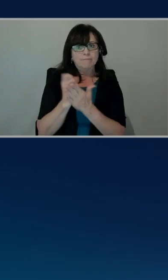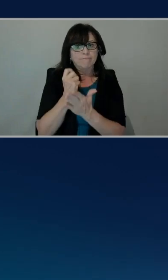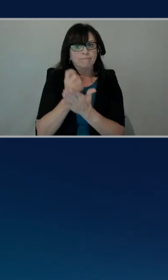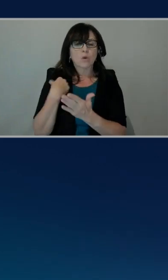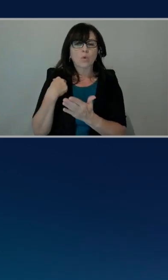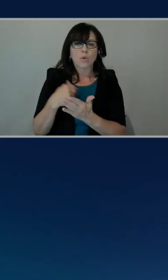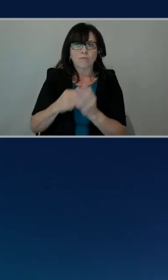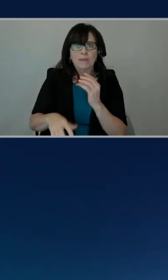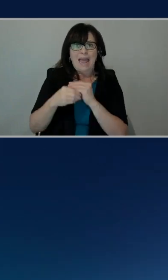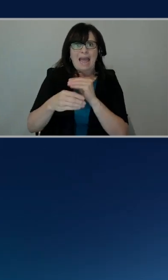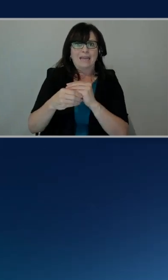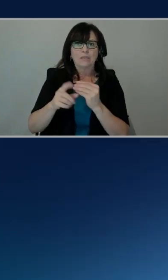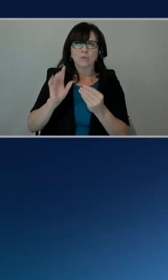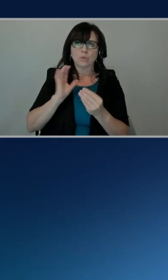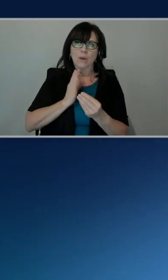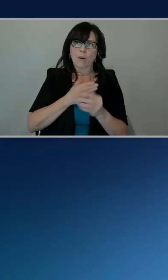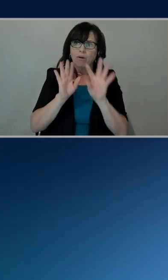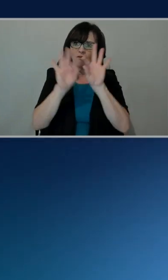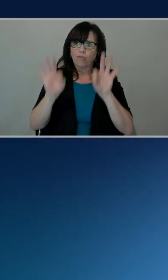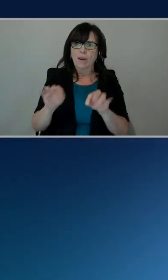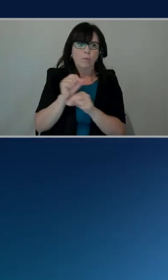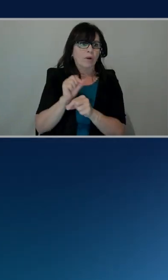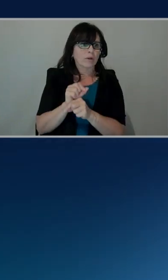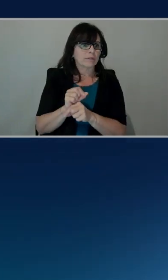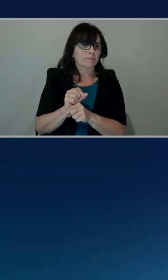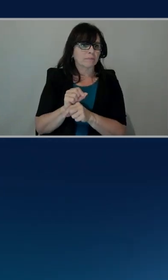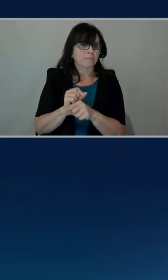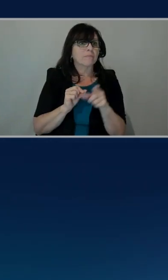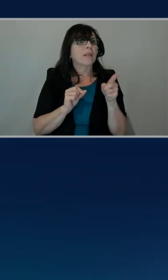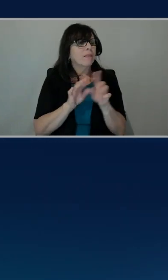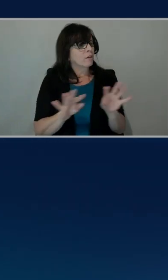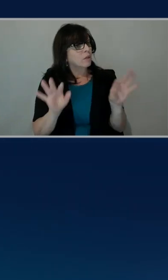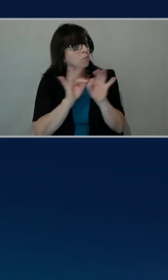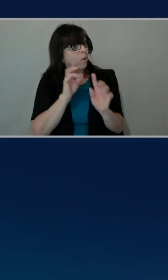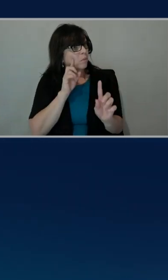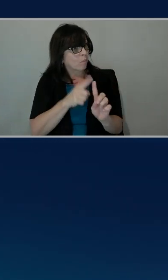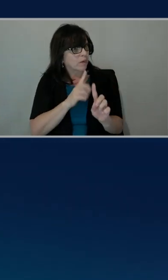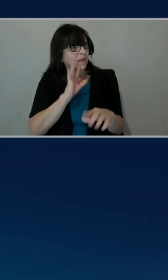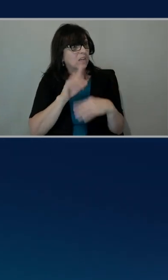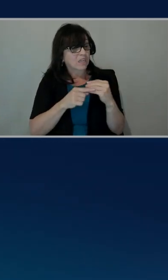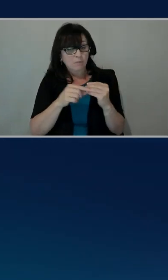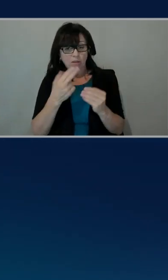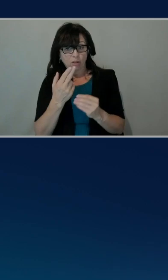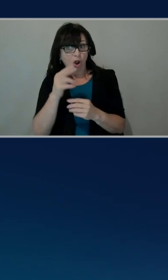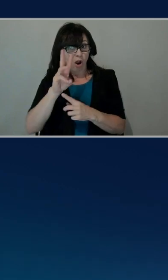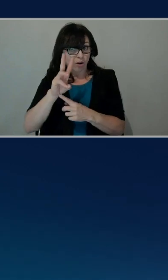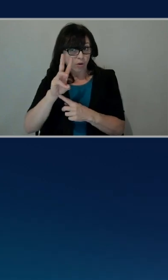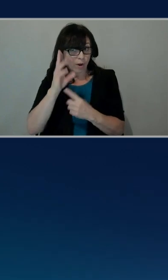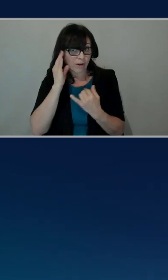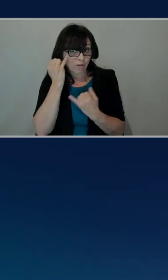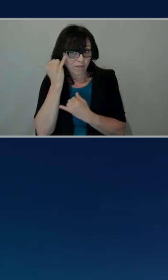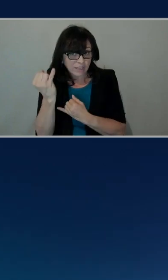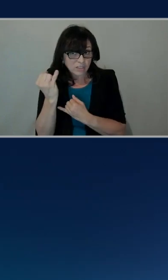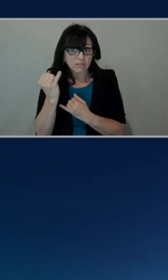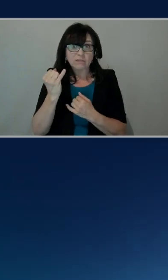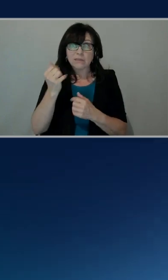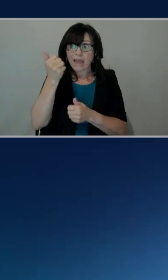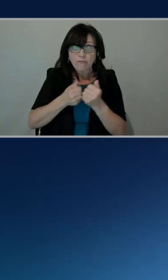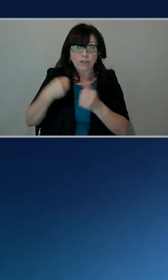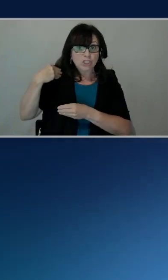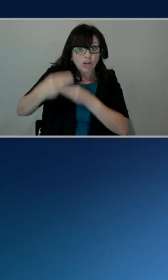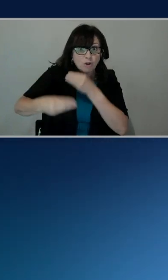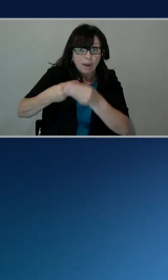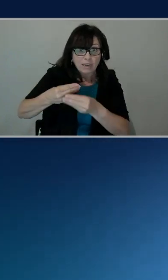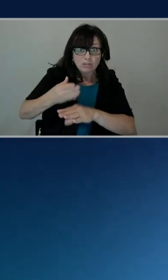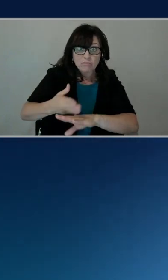to these frameworks. Yeah. And there's a really important point there, right? So I talked about the hardware innovations that come generation over generation. If